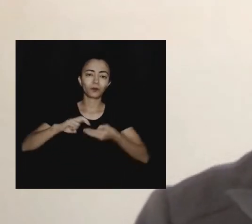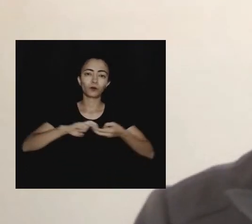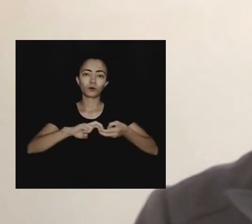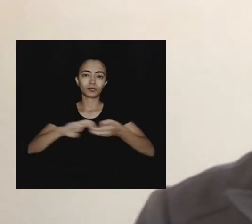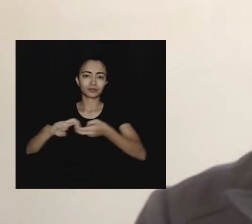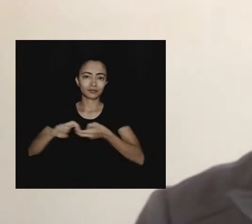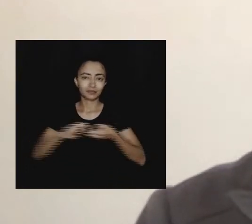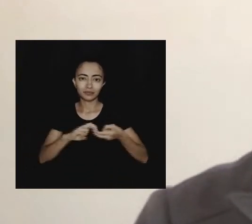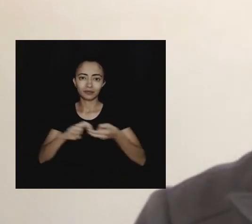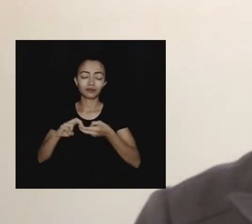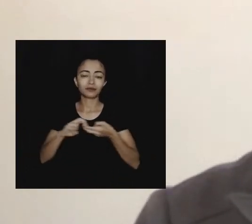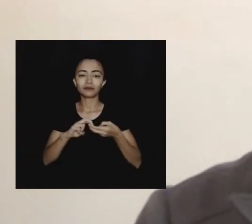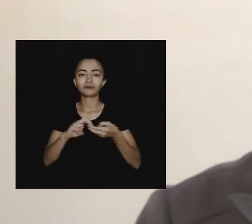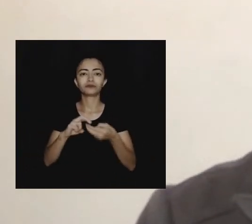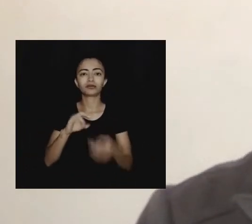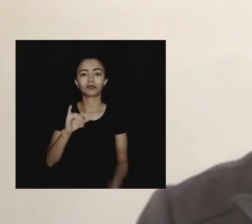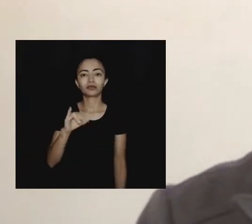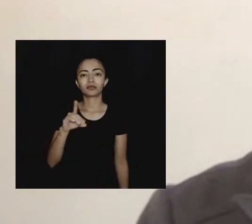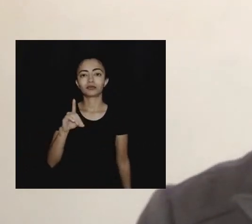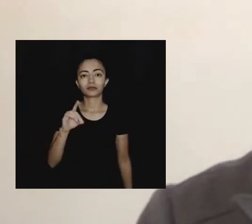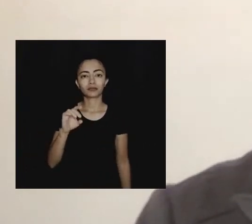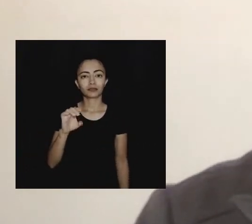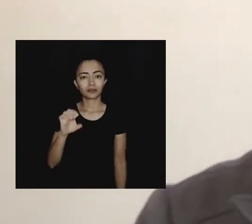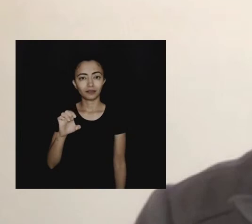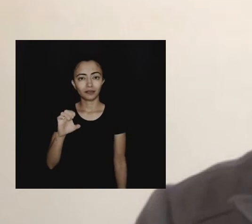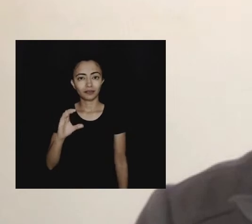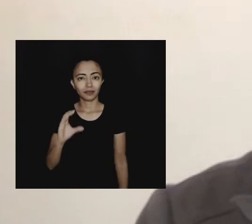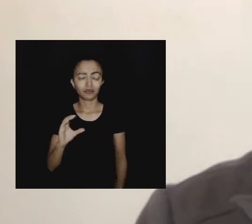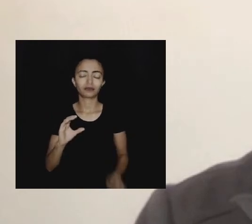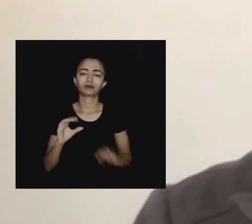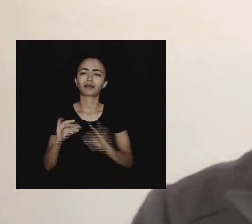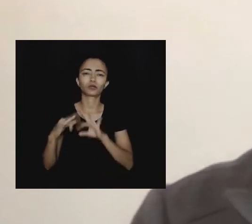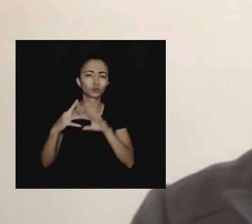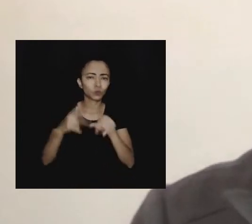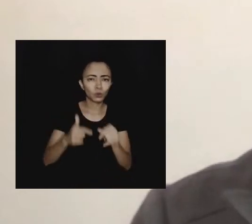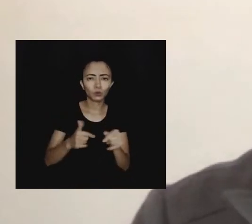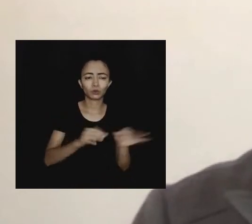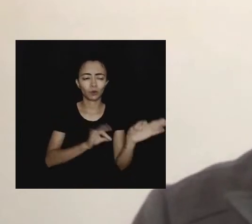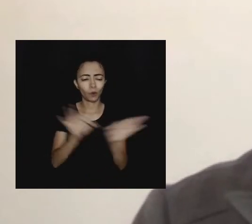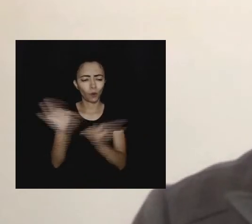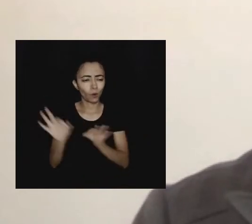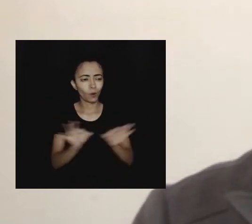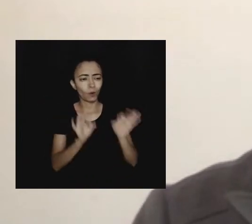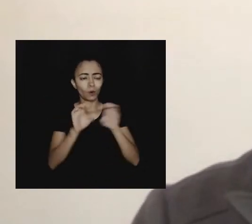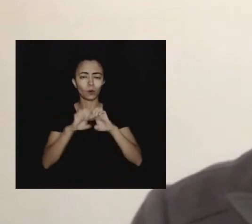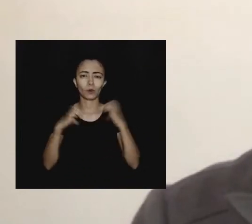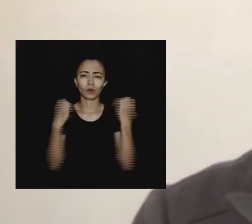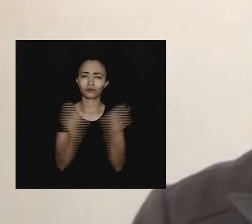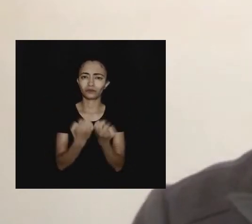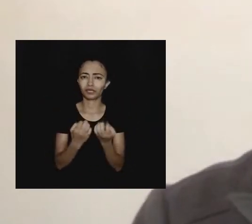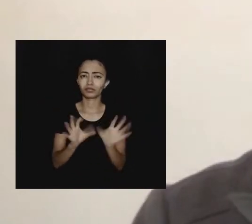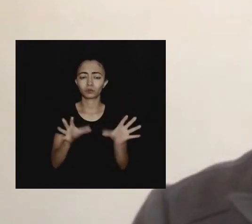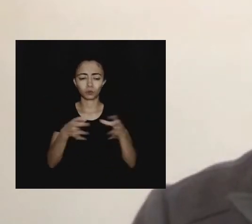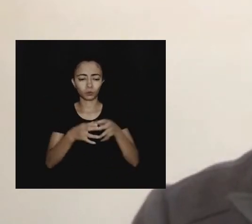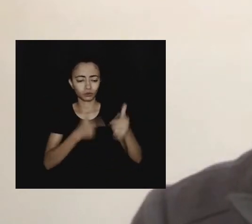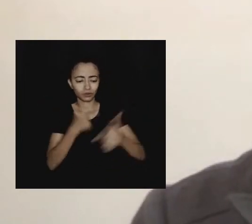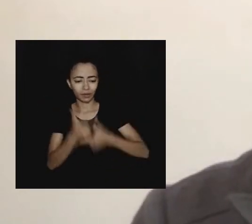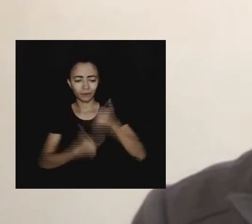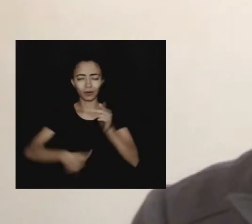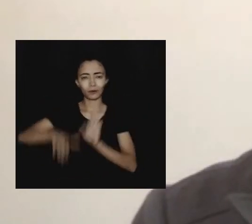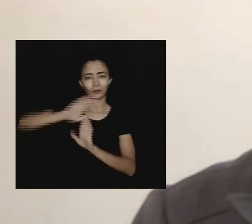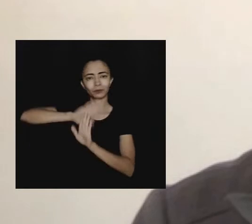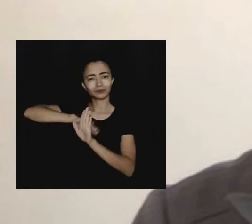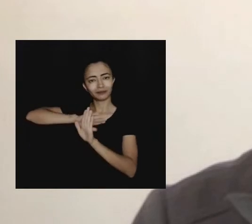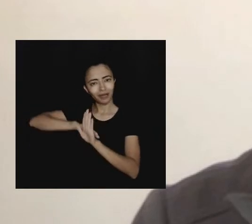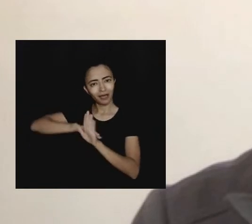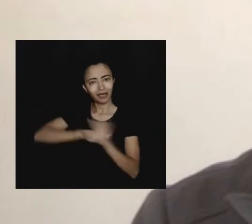PAHO, WHO, here in Brazil as well, all the technicians and all the professionals